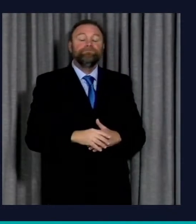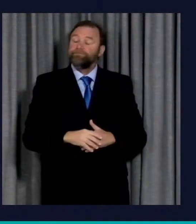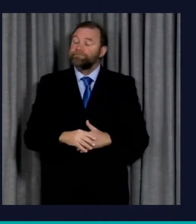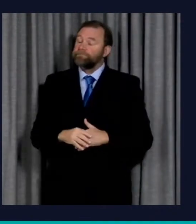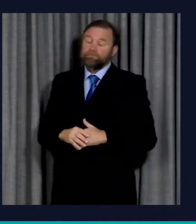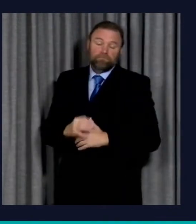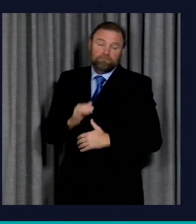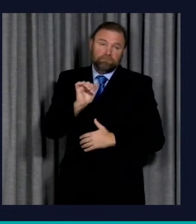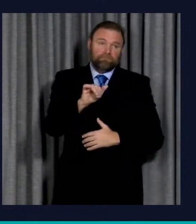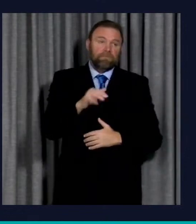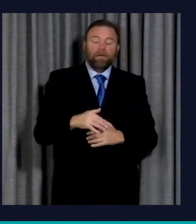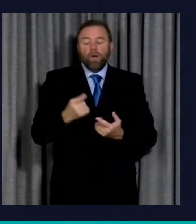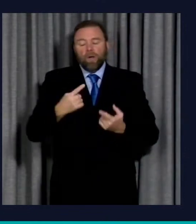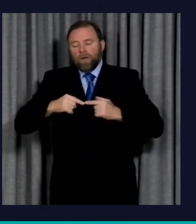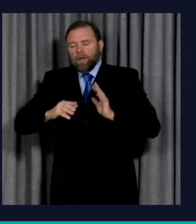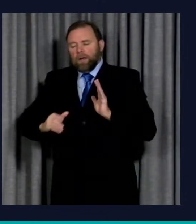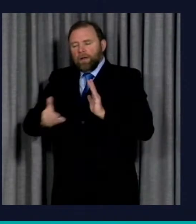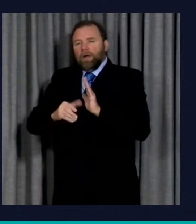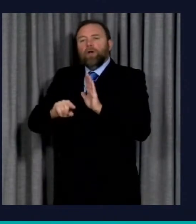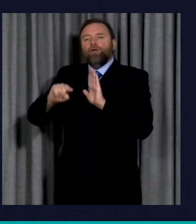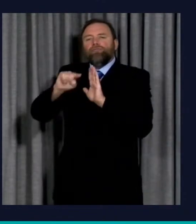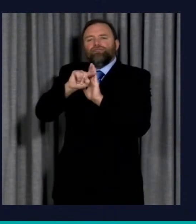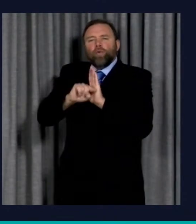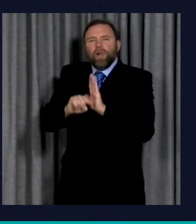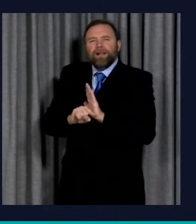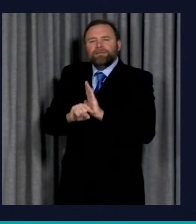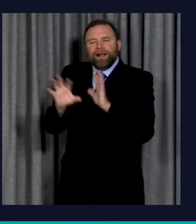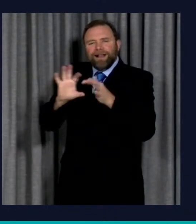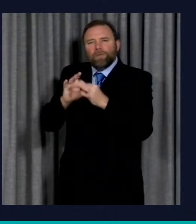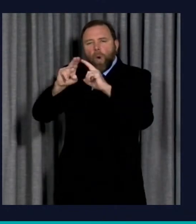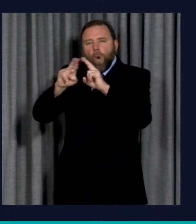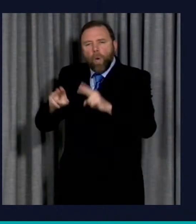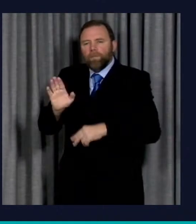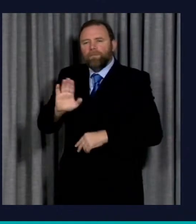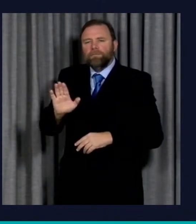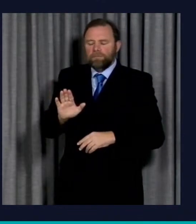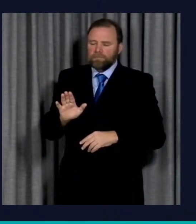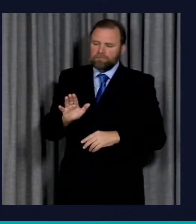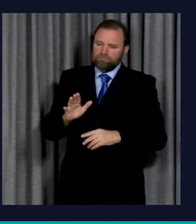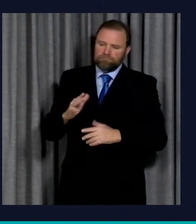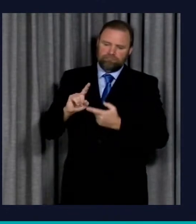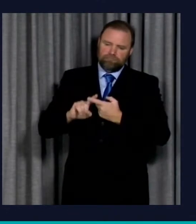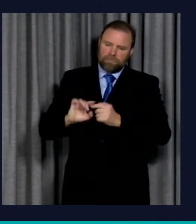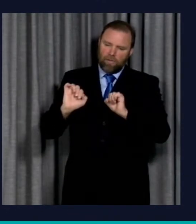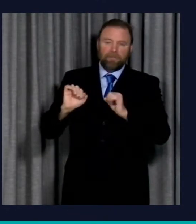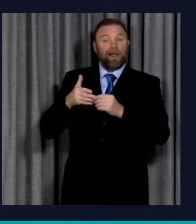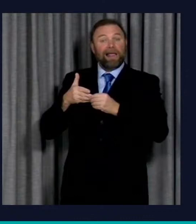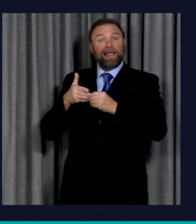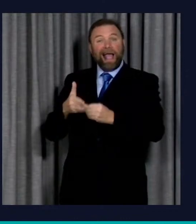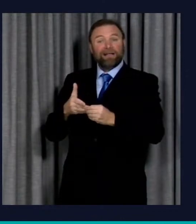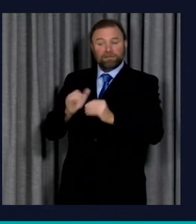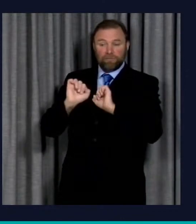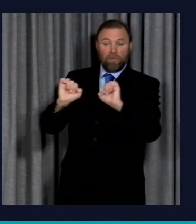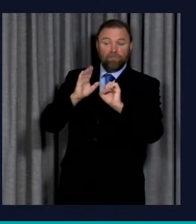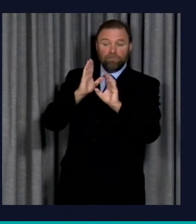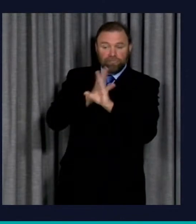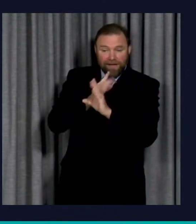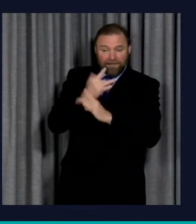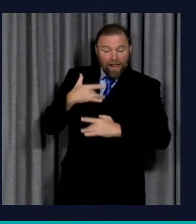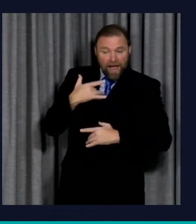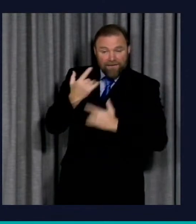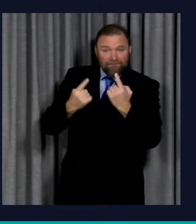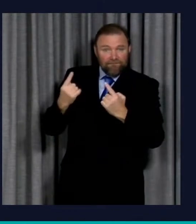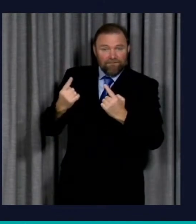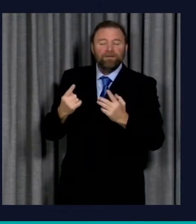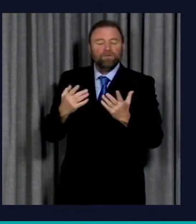on guidance for the way that people behave in their own private lives. And as I tried to explain, there